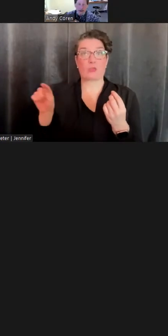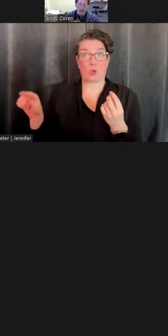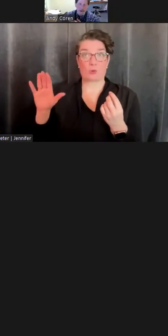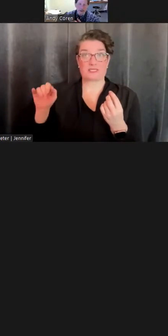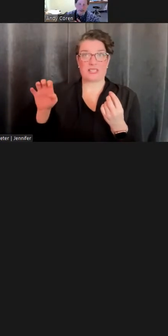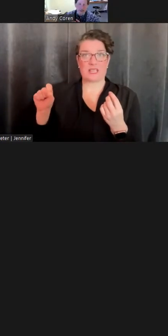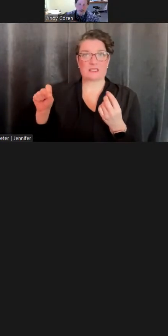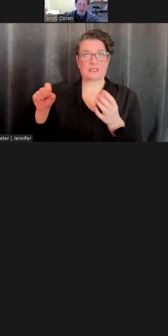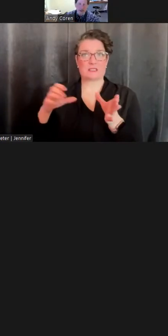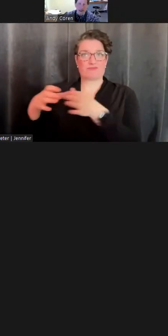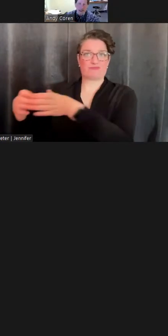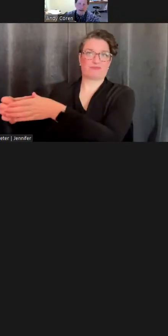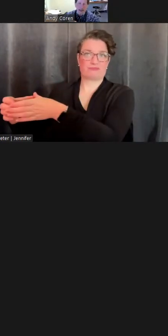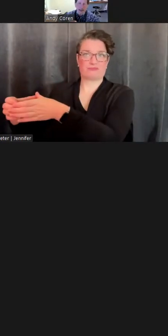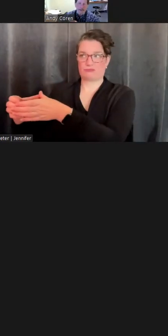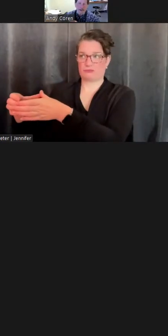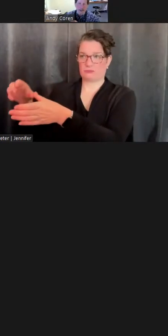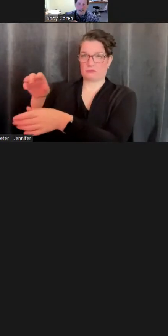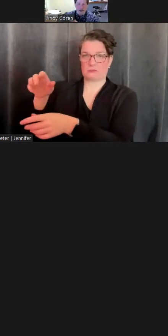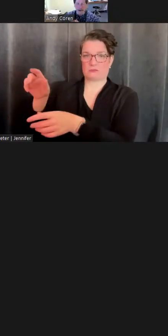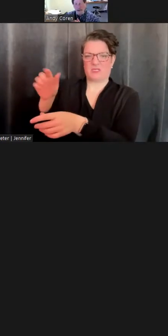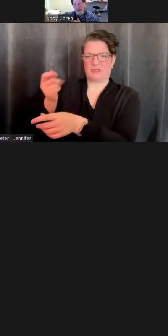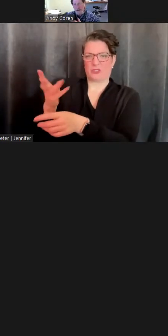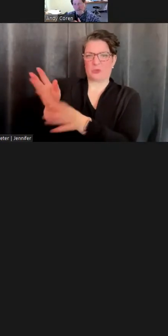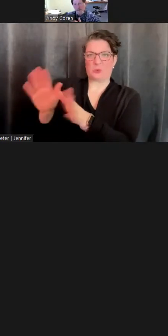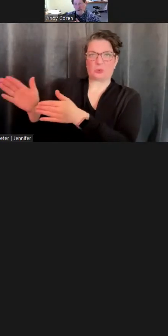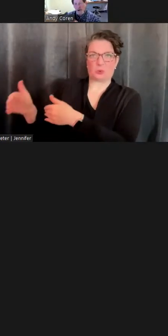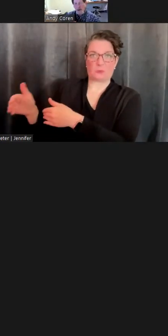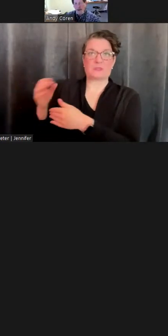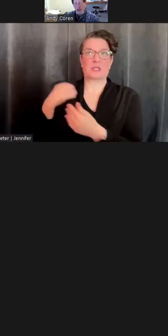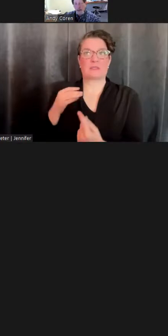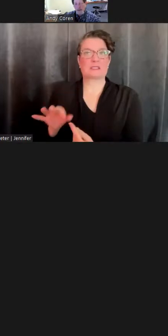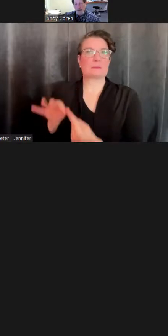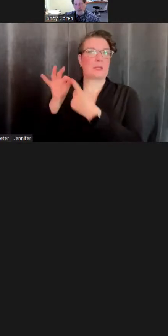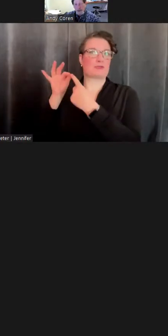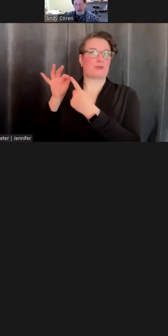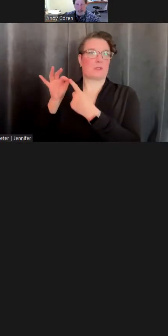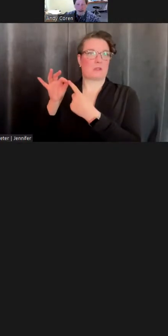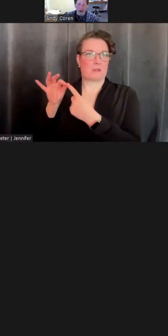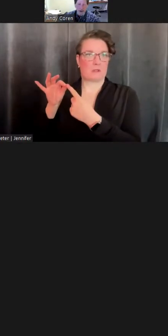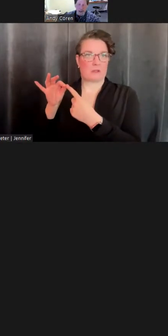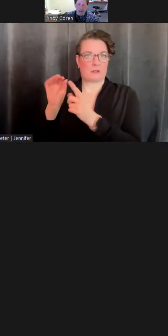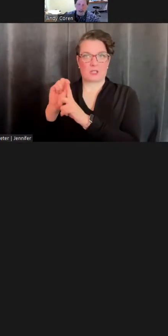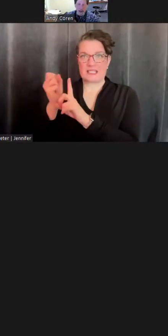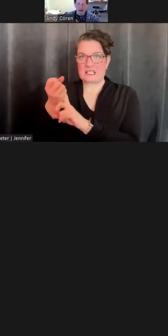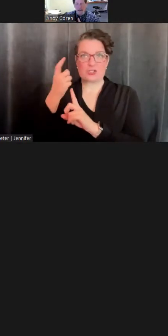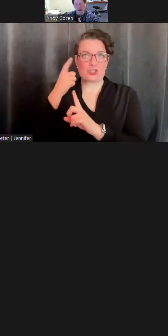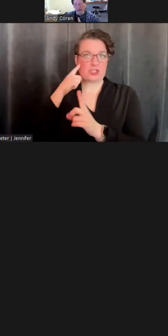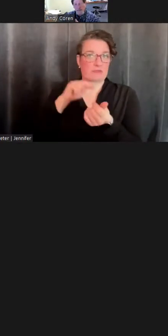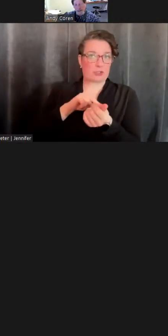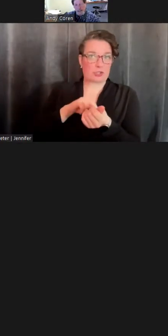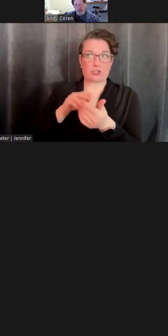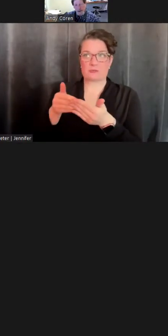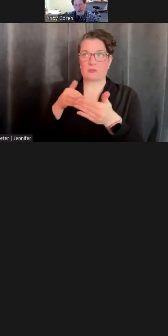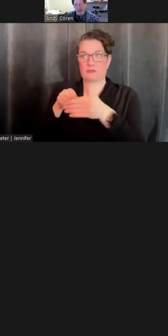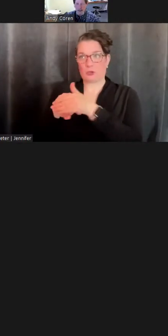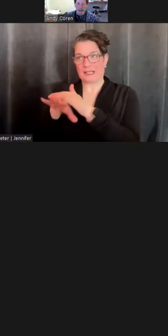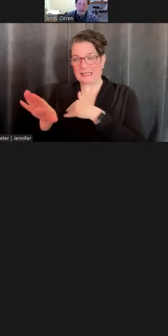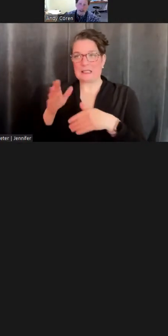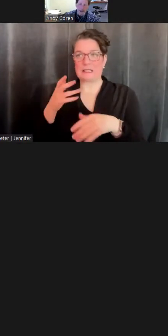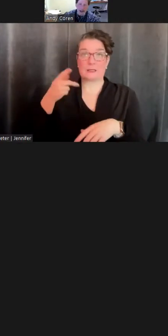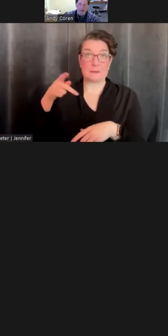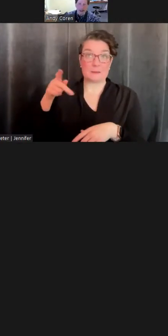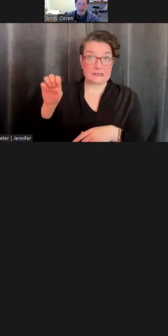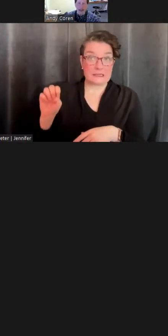cases into a group of rooms, and they have special conditions for the nursing staff going in there, the protective